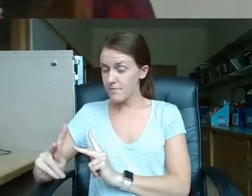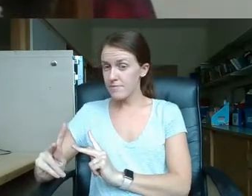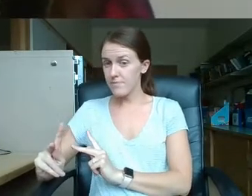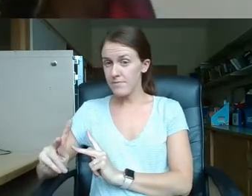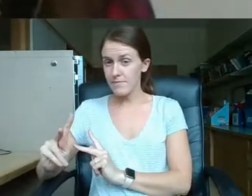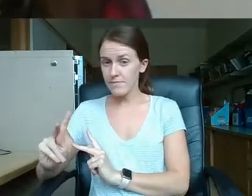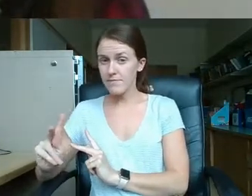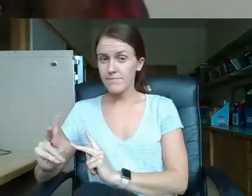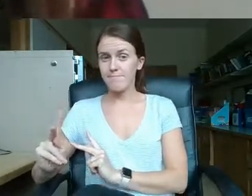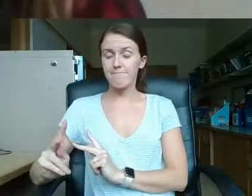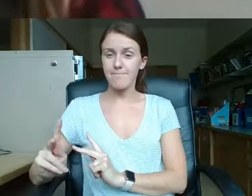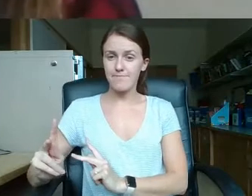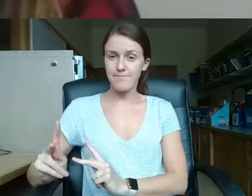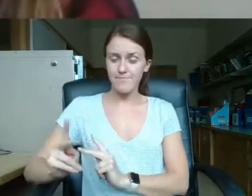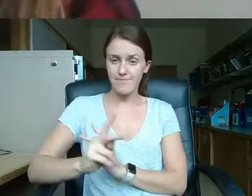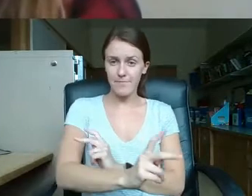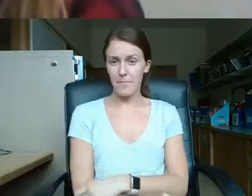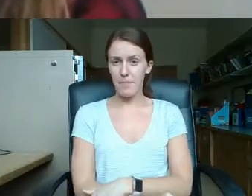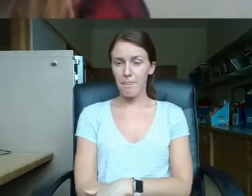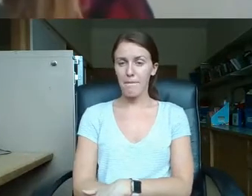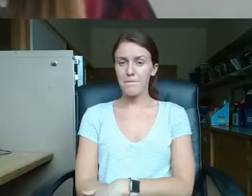Okay. Lisa's helping her mom.